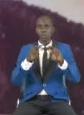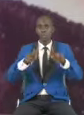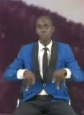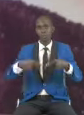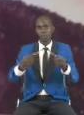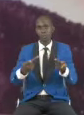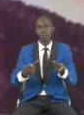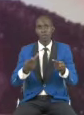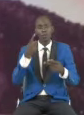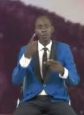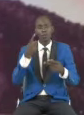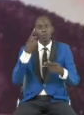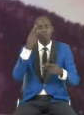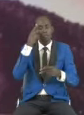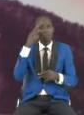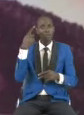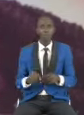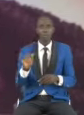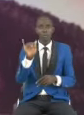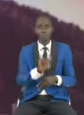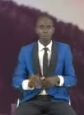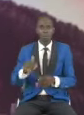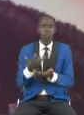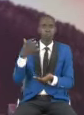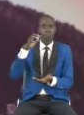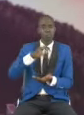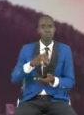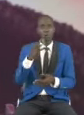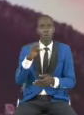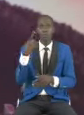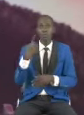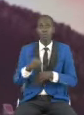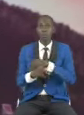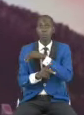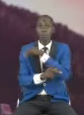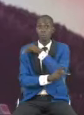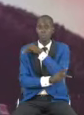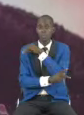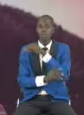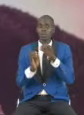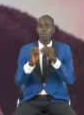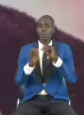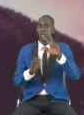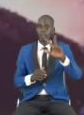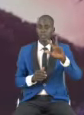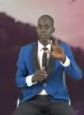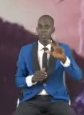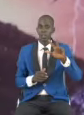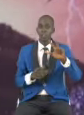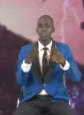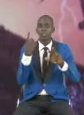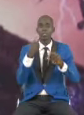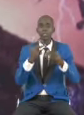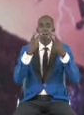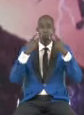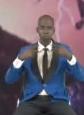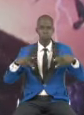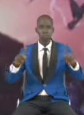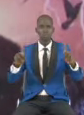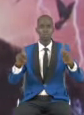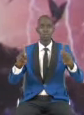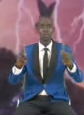the commonwealth of the Passover. Number three, the proclamation of